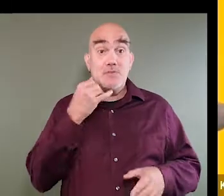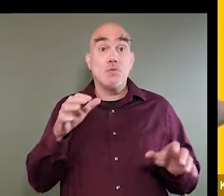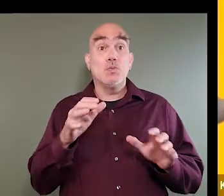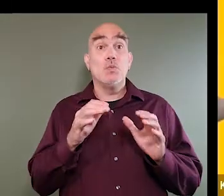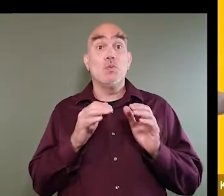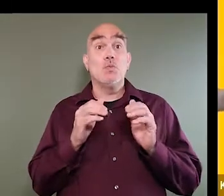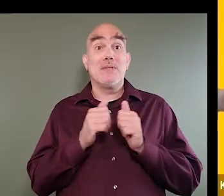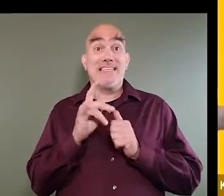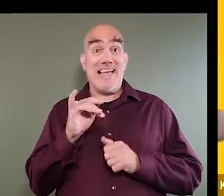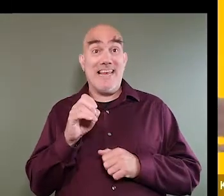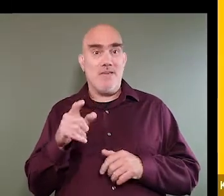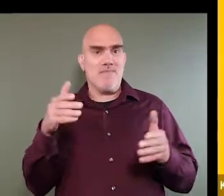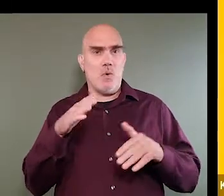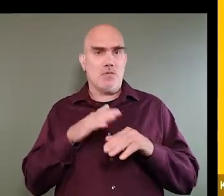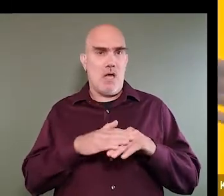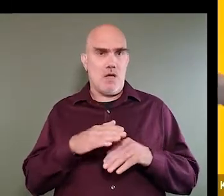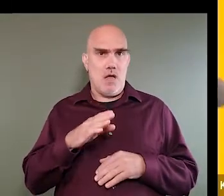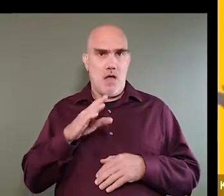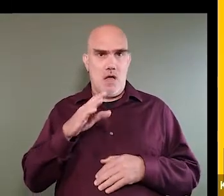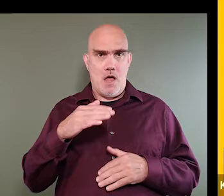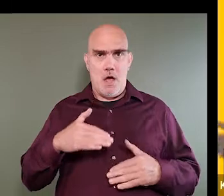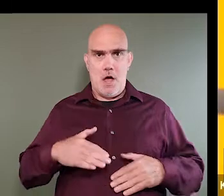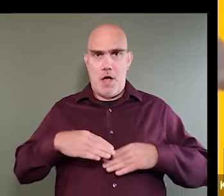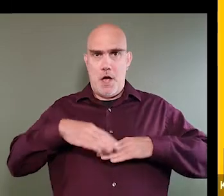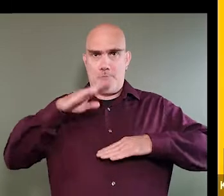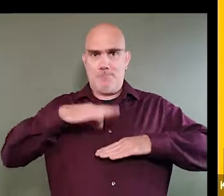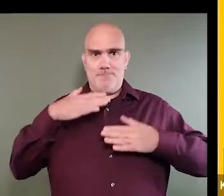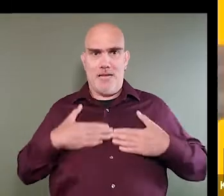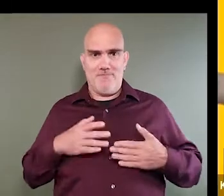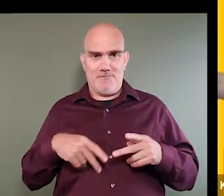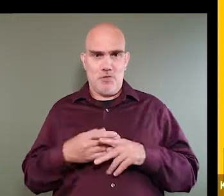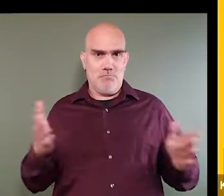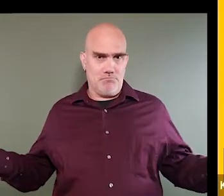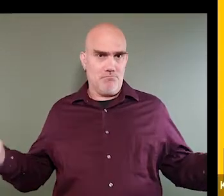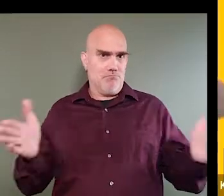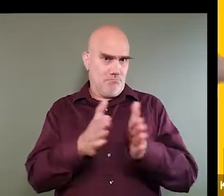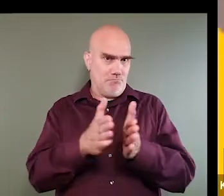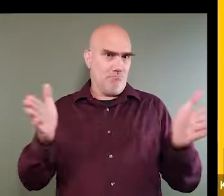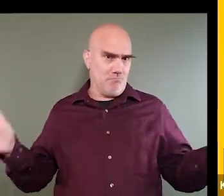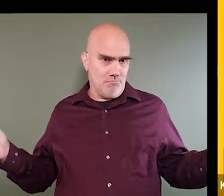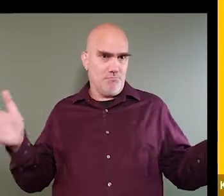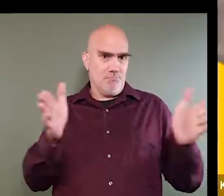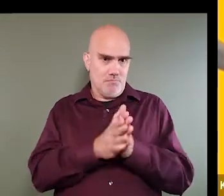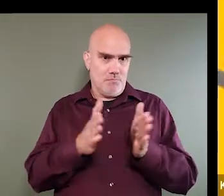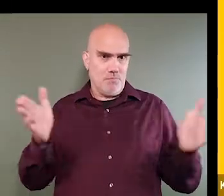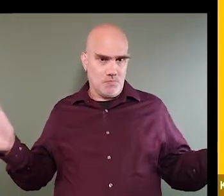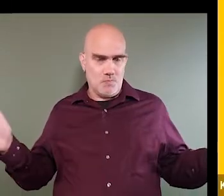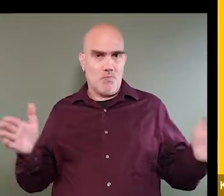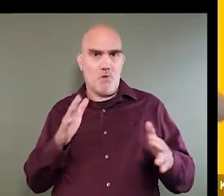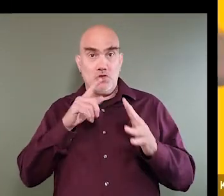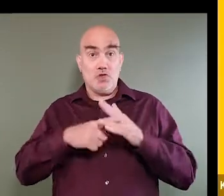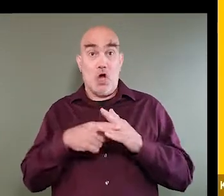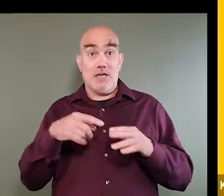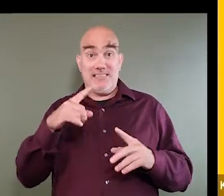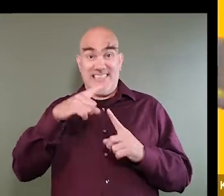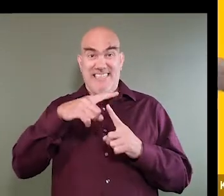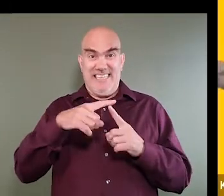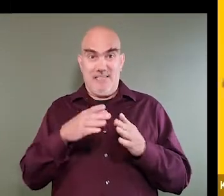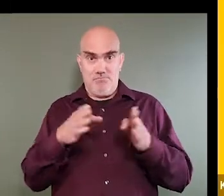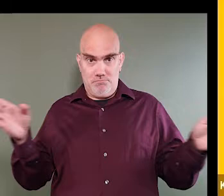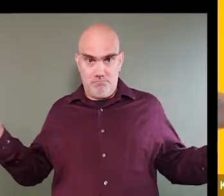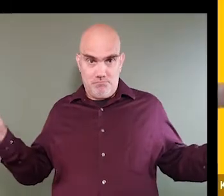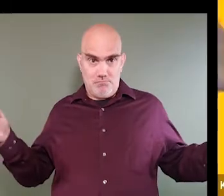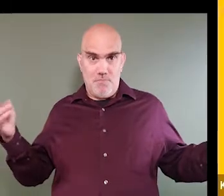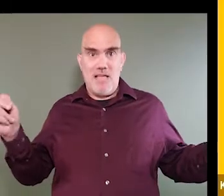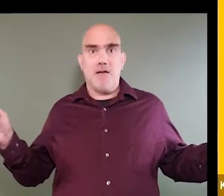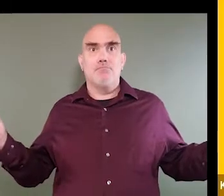just the upper body version of it. So keeping her arms nice and straight. She's going to start in that T